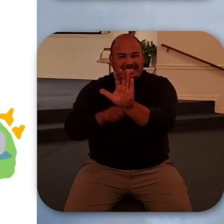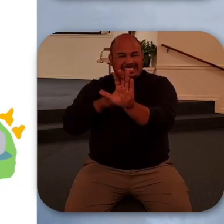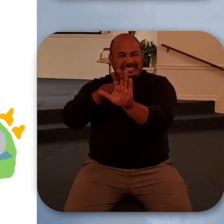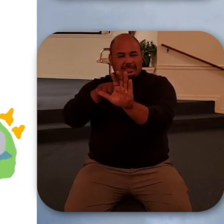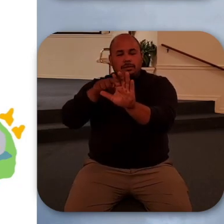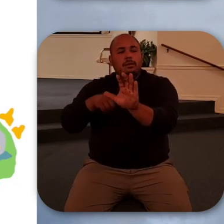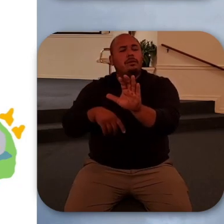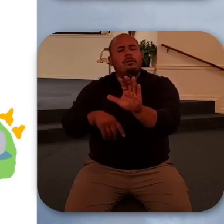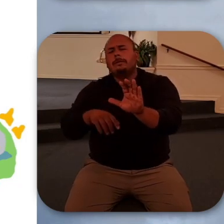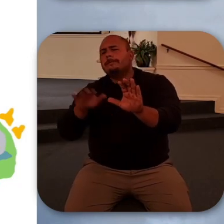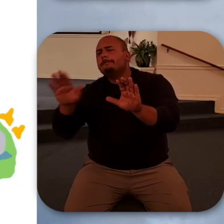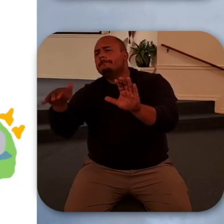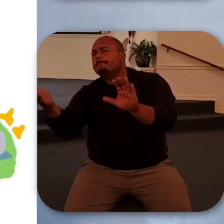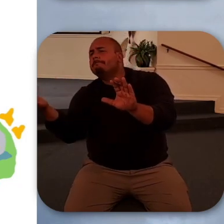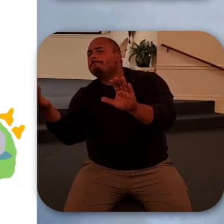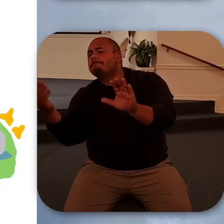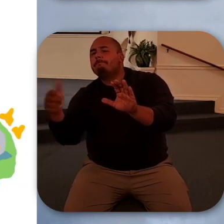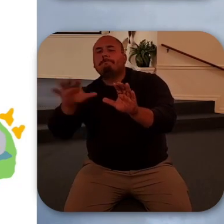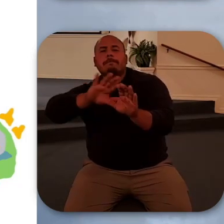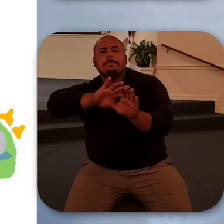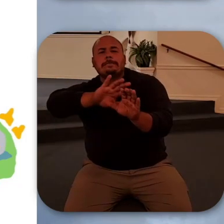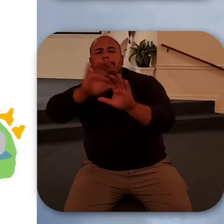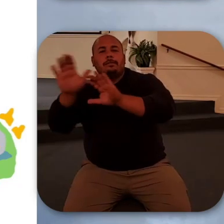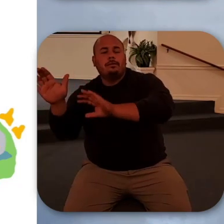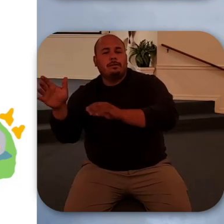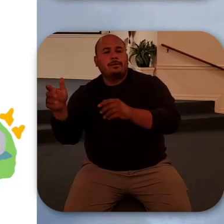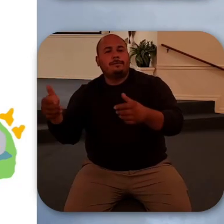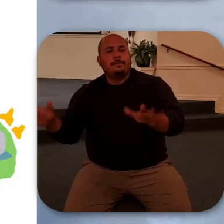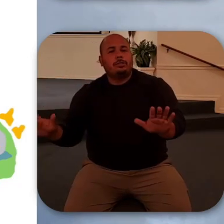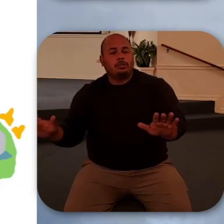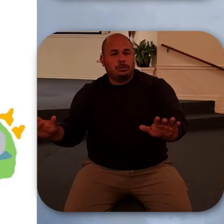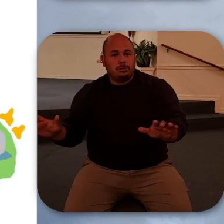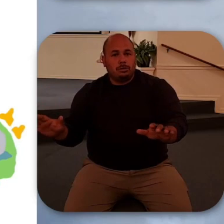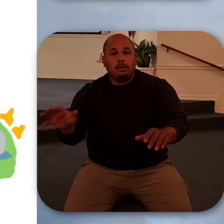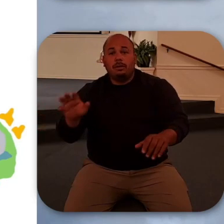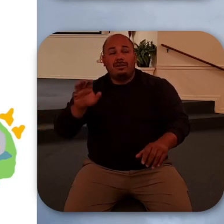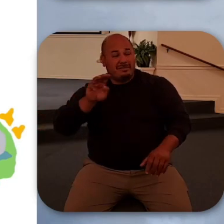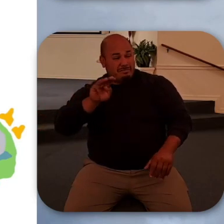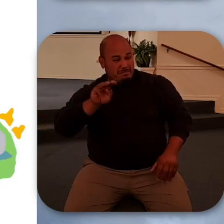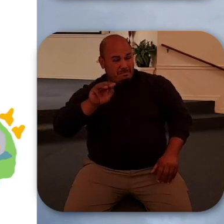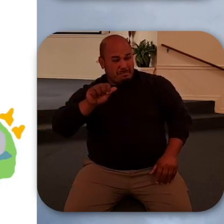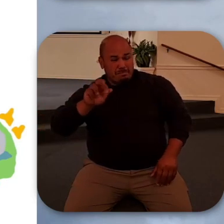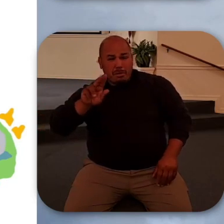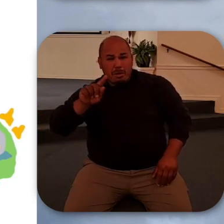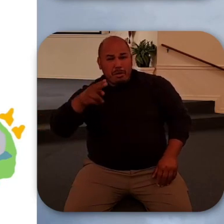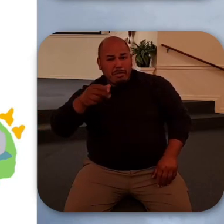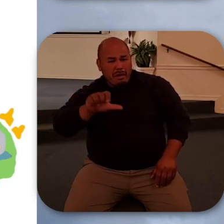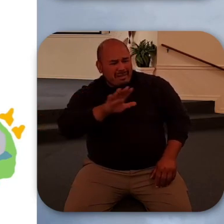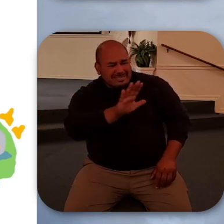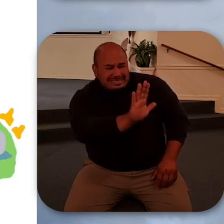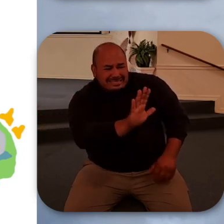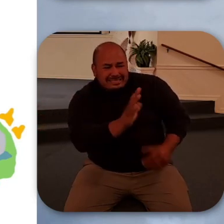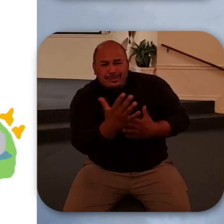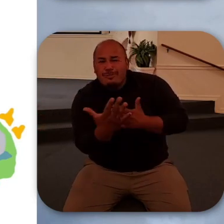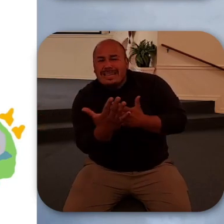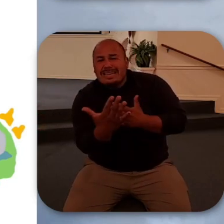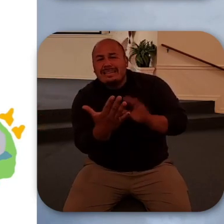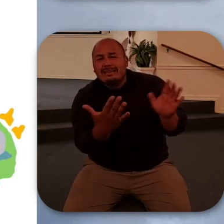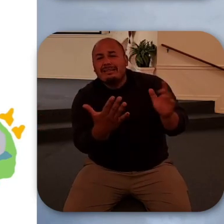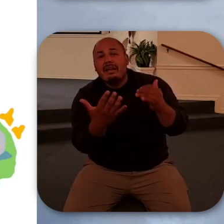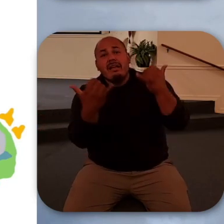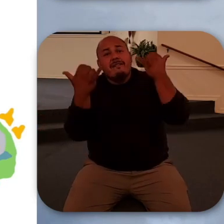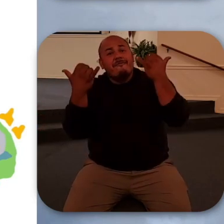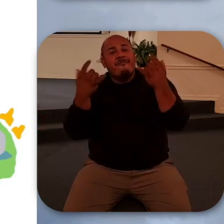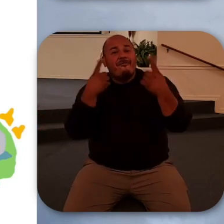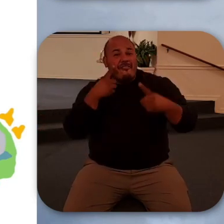Take away the stone, he said. But Lord, said Martha, the sister of the dead man, by this time there is a bad